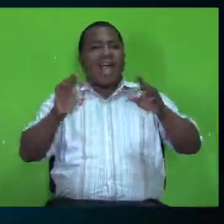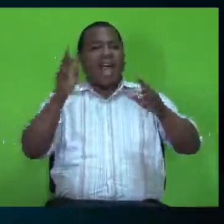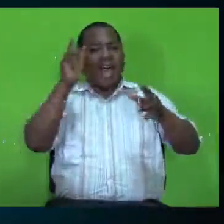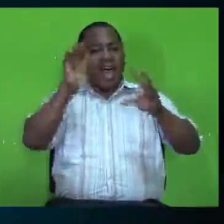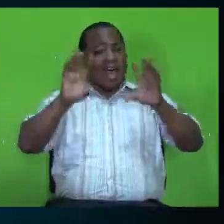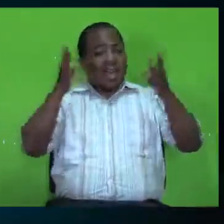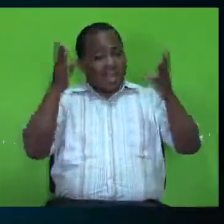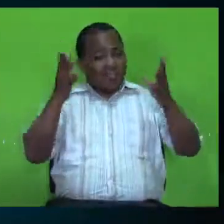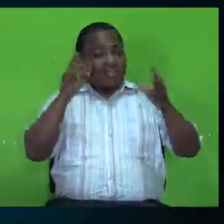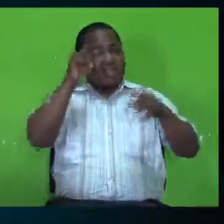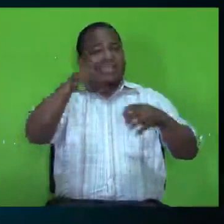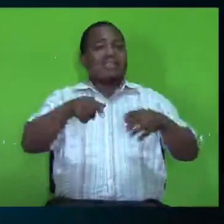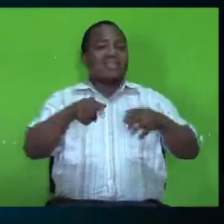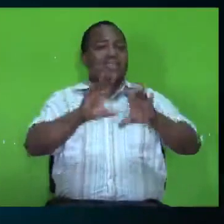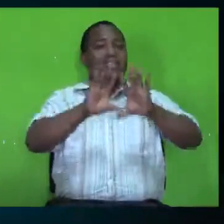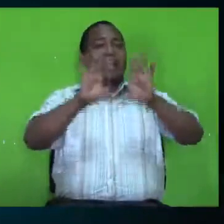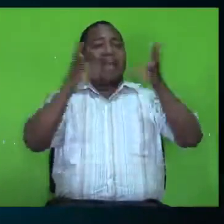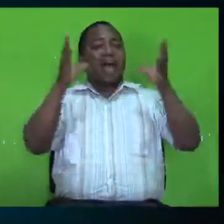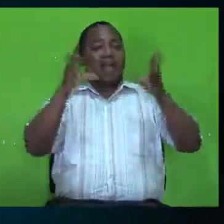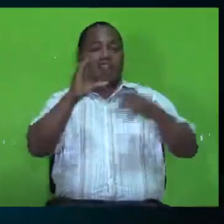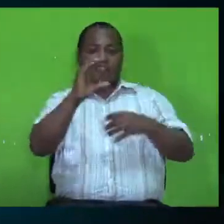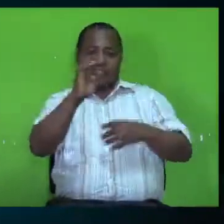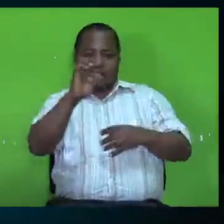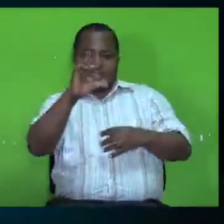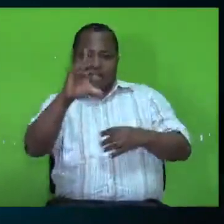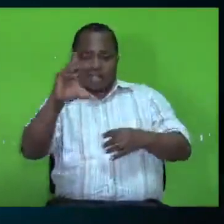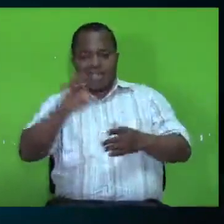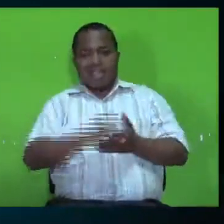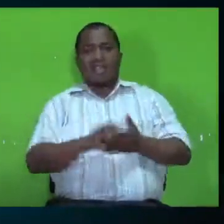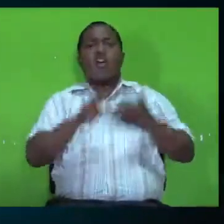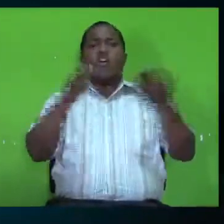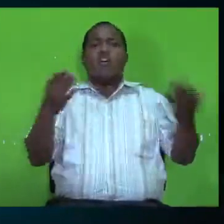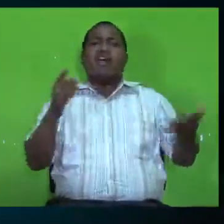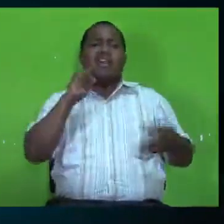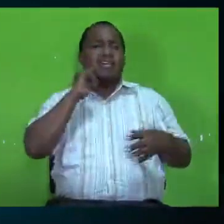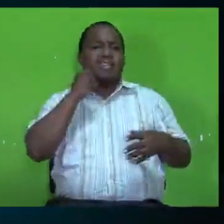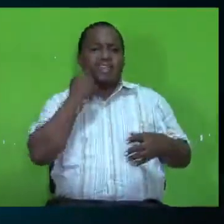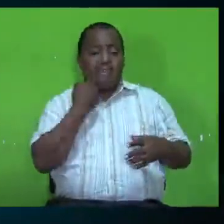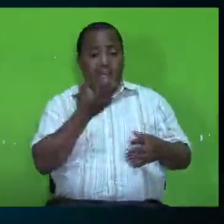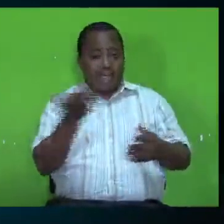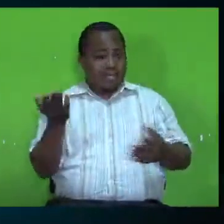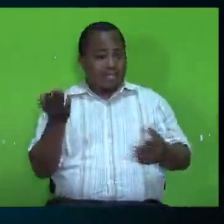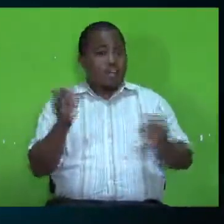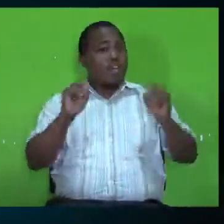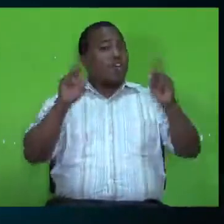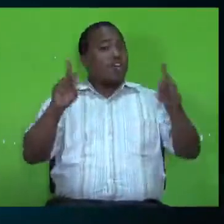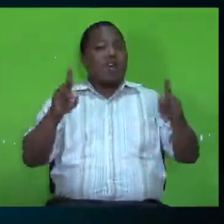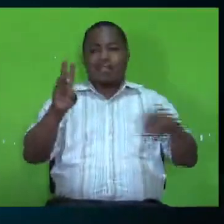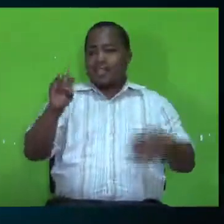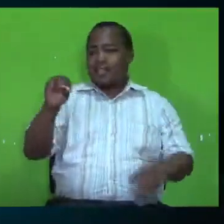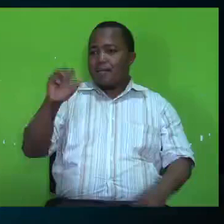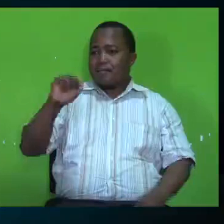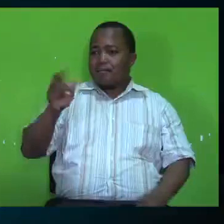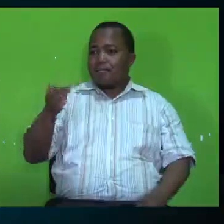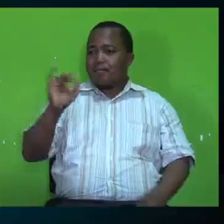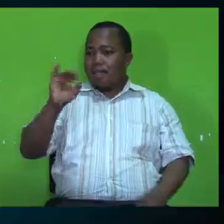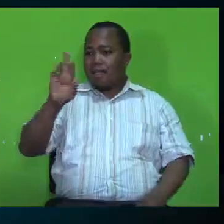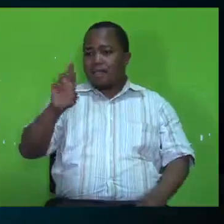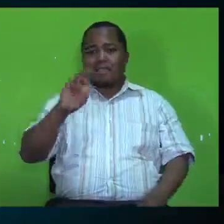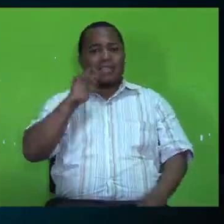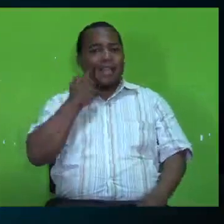instead of a live cell? Who can try, please? Yes, Mahir, try,